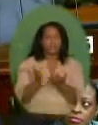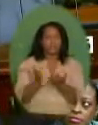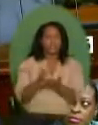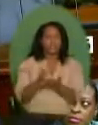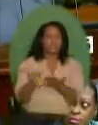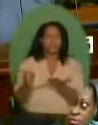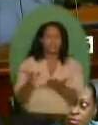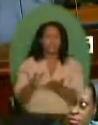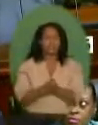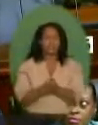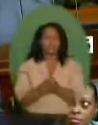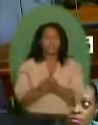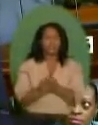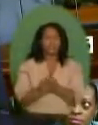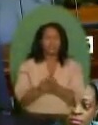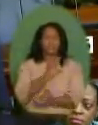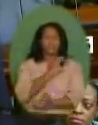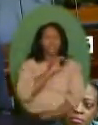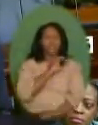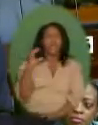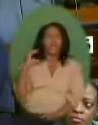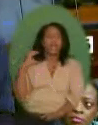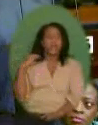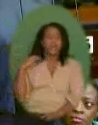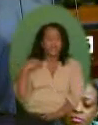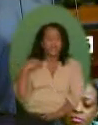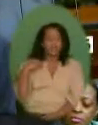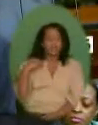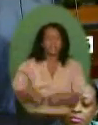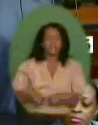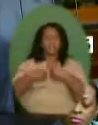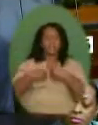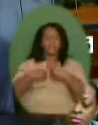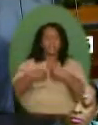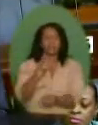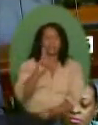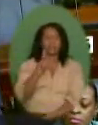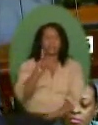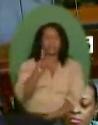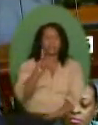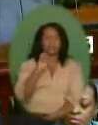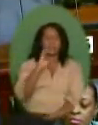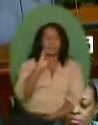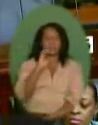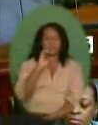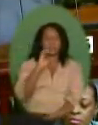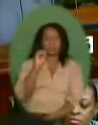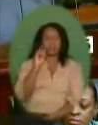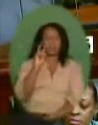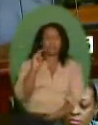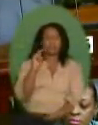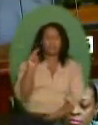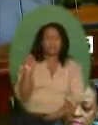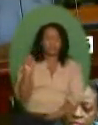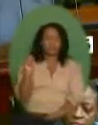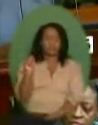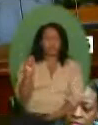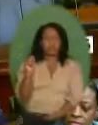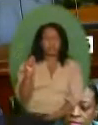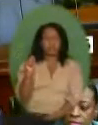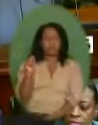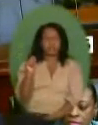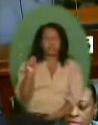Cabinet placed the project in the hands of UDCOT with a mandate to manage this UNC concept project, which